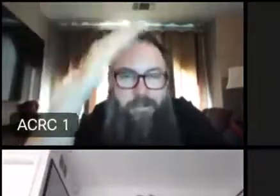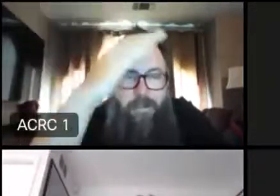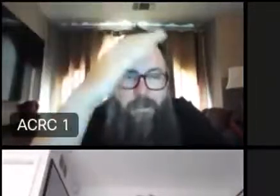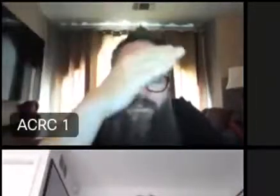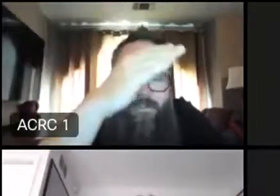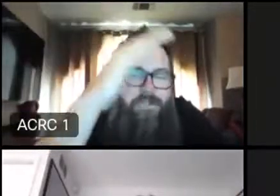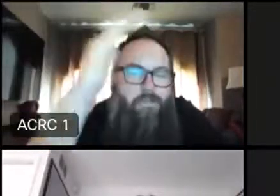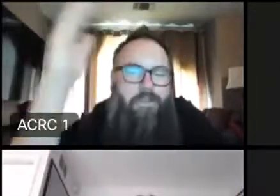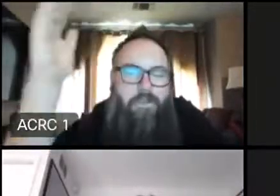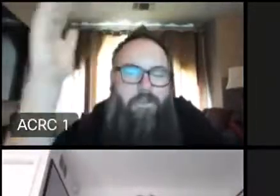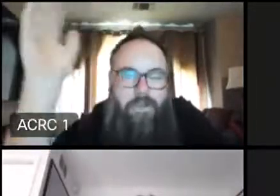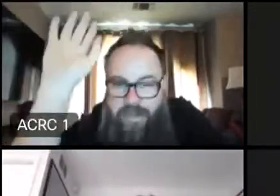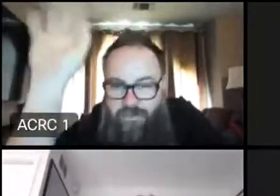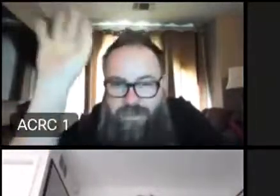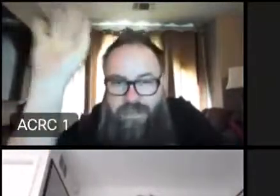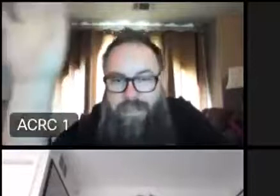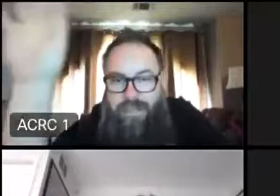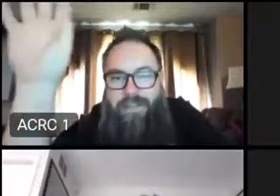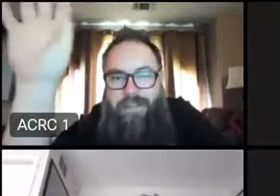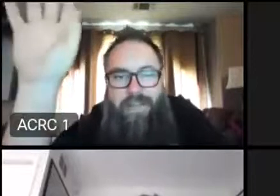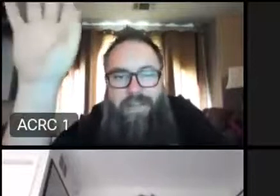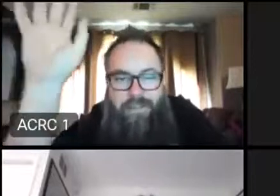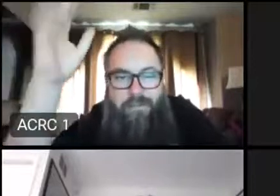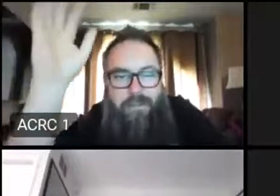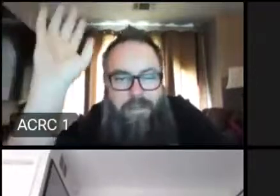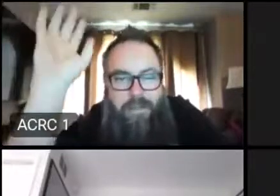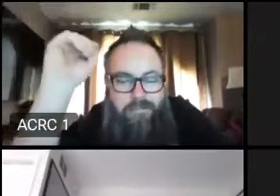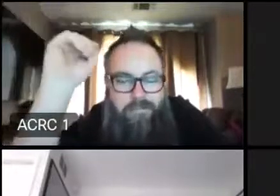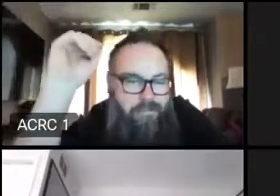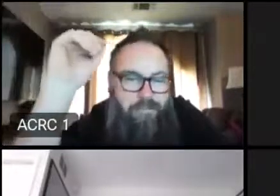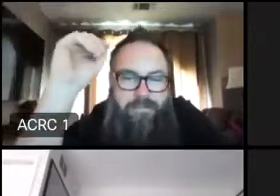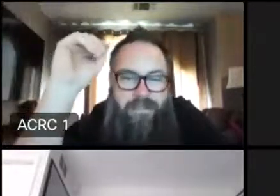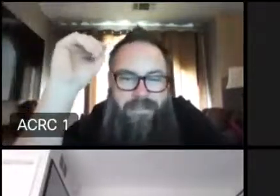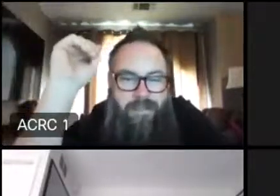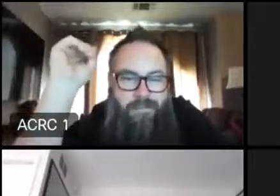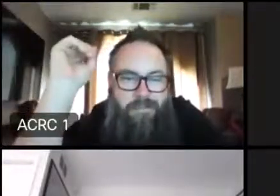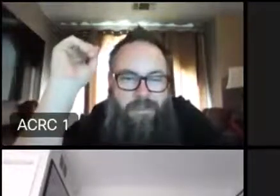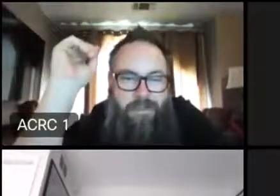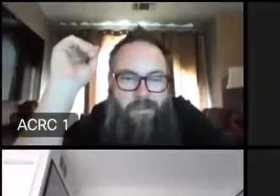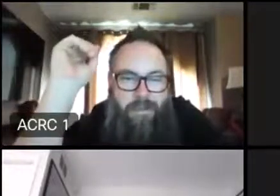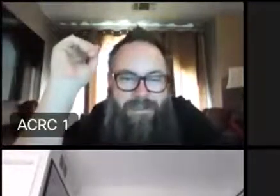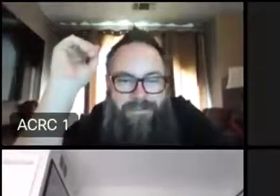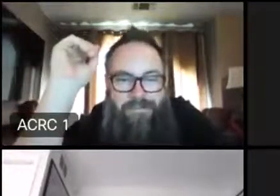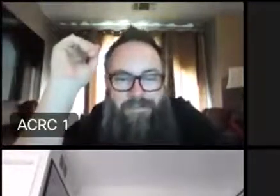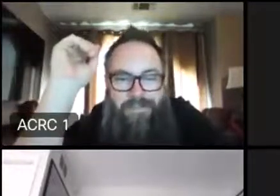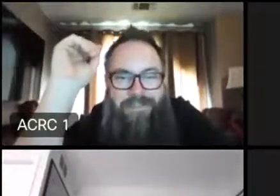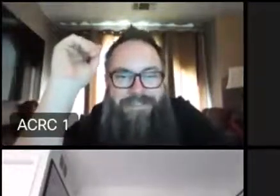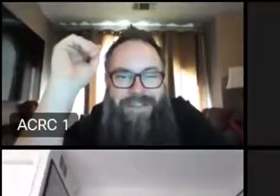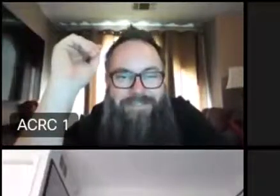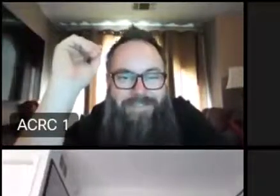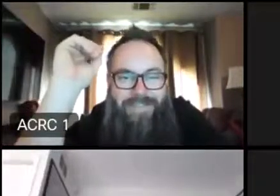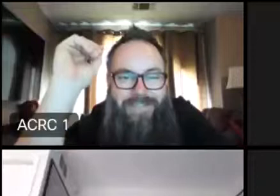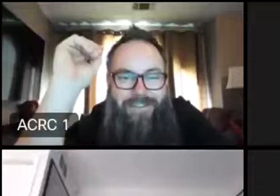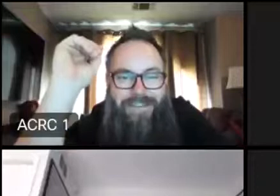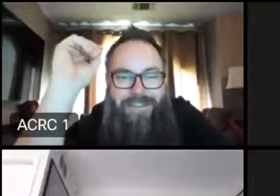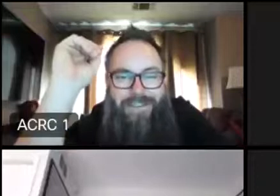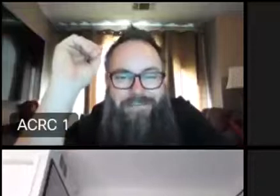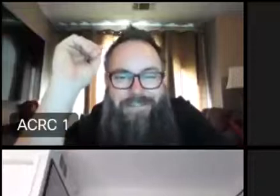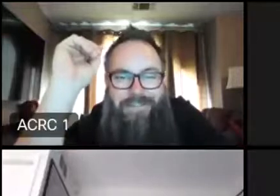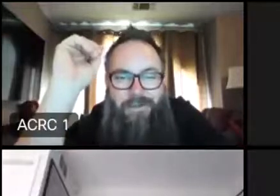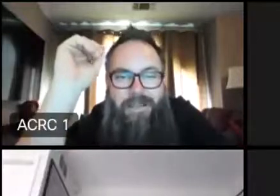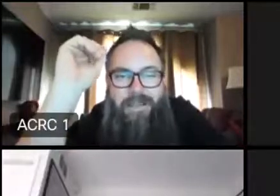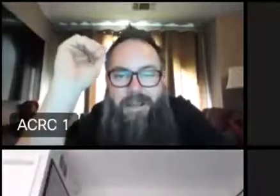out. At least I've never seen one. And I think with the template, which is not a bad idea, I'm all about